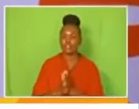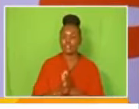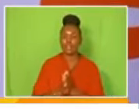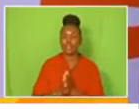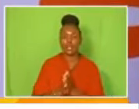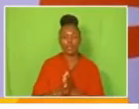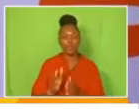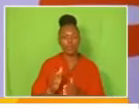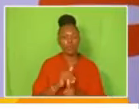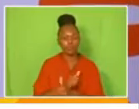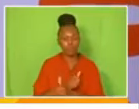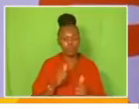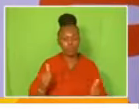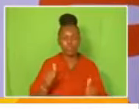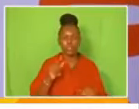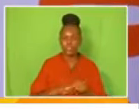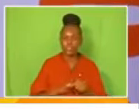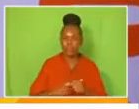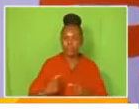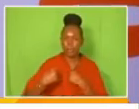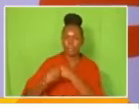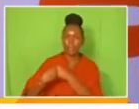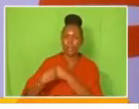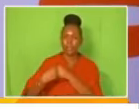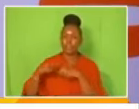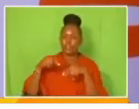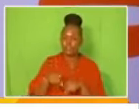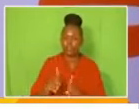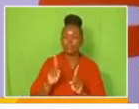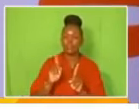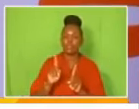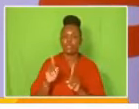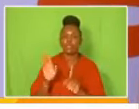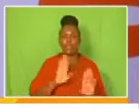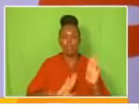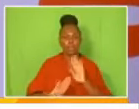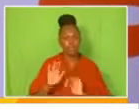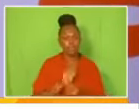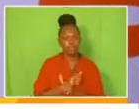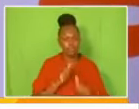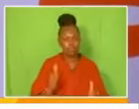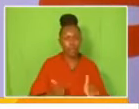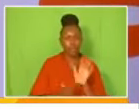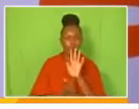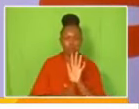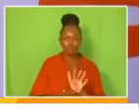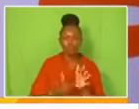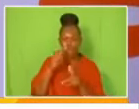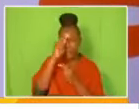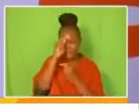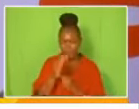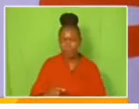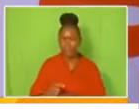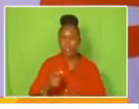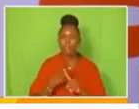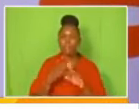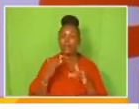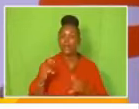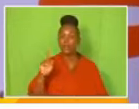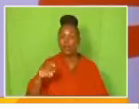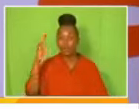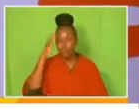being challenged, it must be with decorum and dignity. But let him also know that sometimes